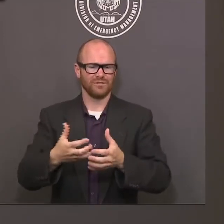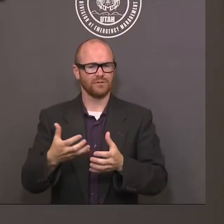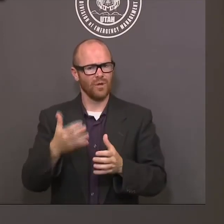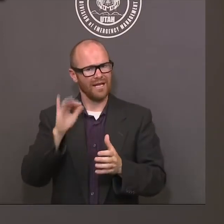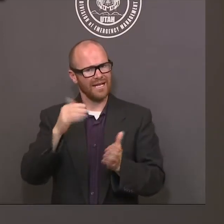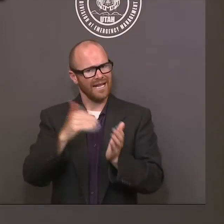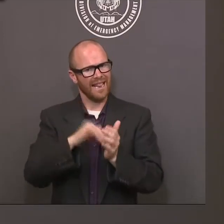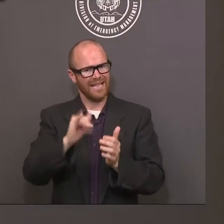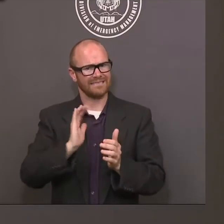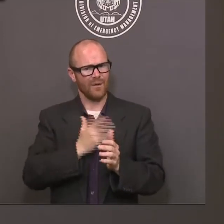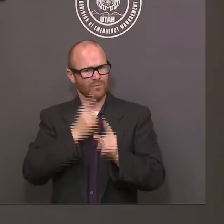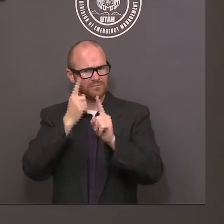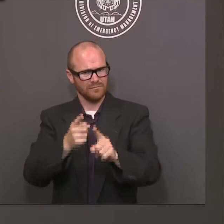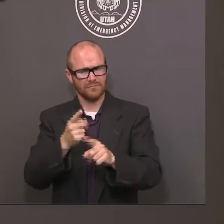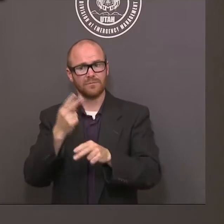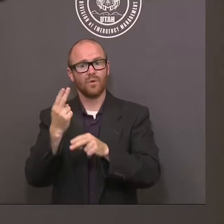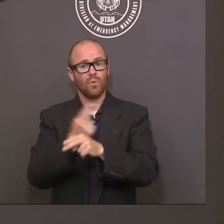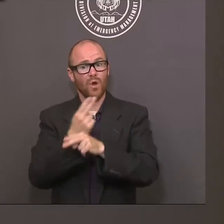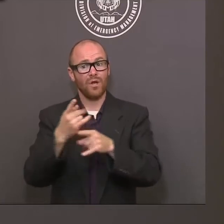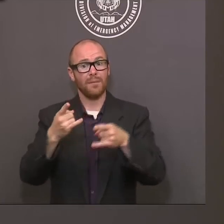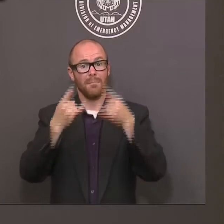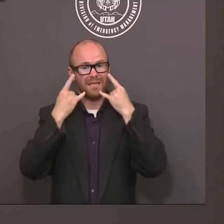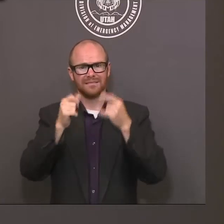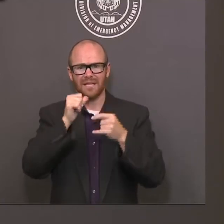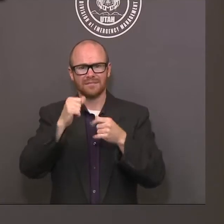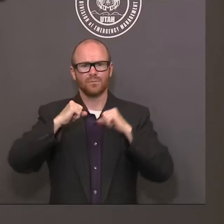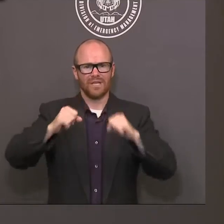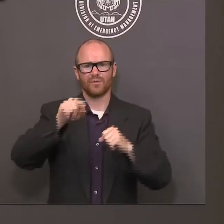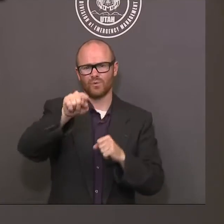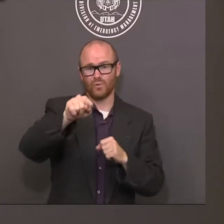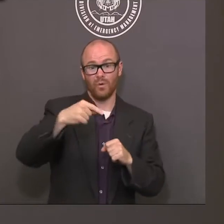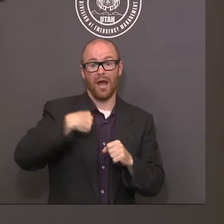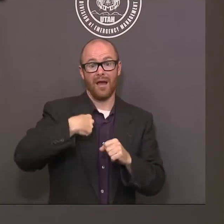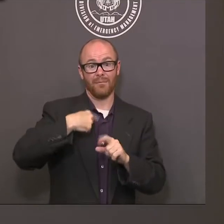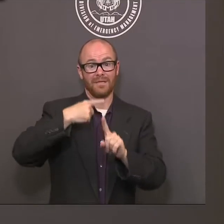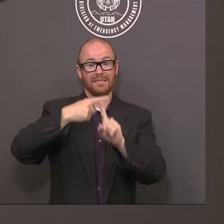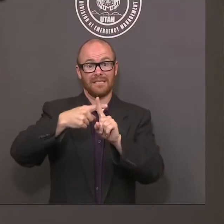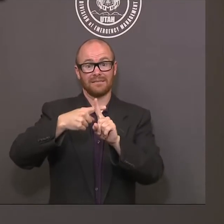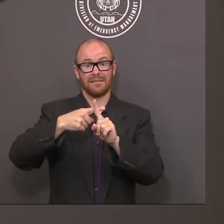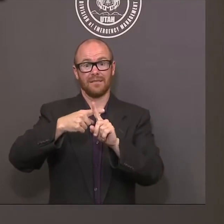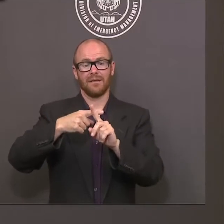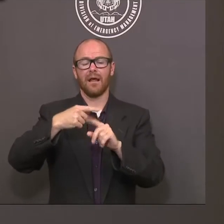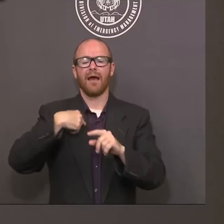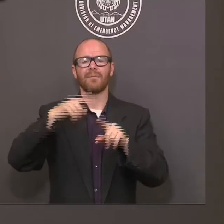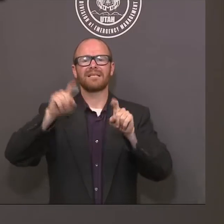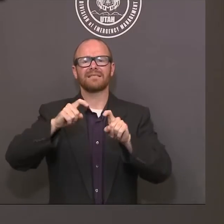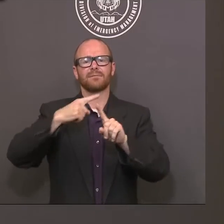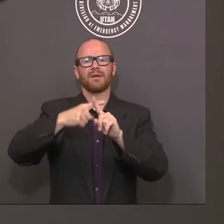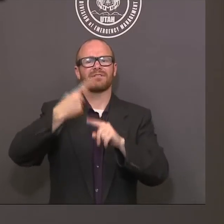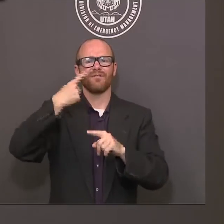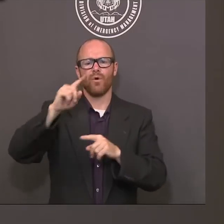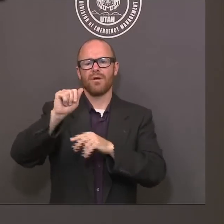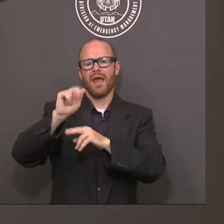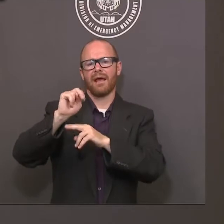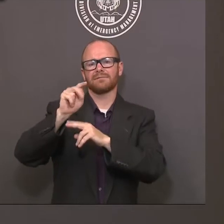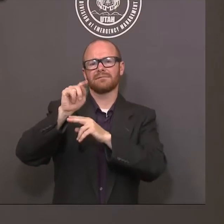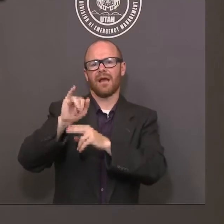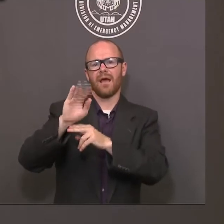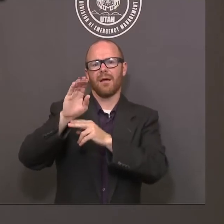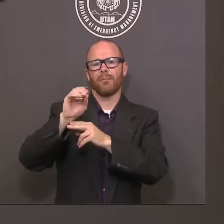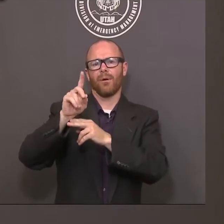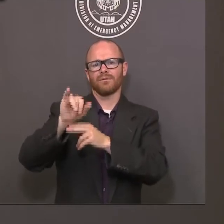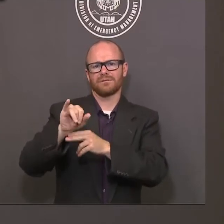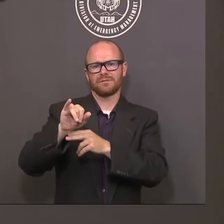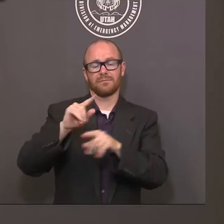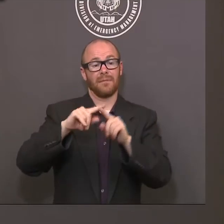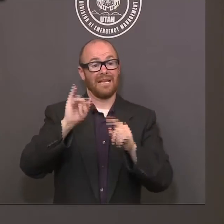And wearing a mask isn't necessarily to protect you. I've been tested positive for antibodies. I don't know when I had it. But if I wore a mask, I wouldn't be